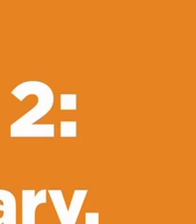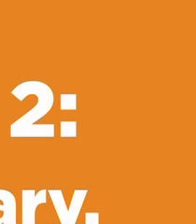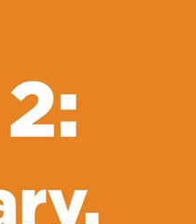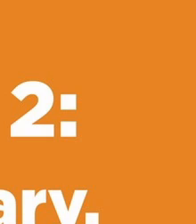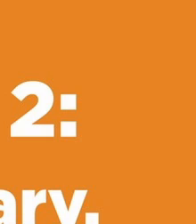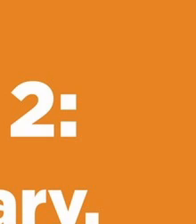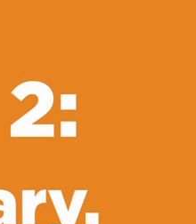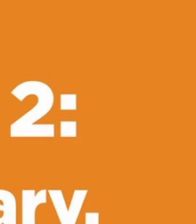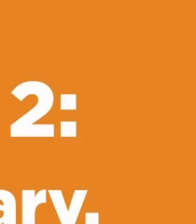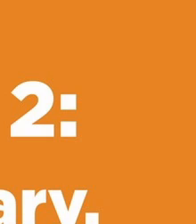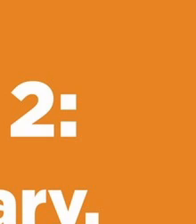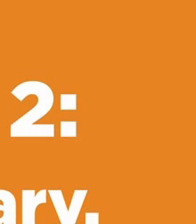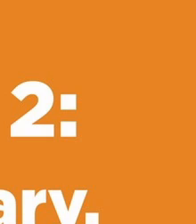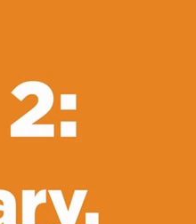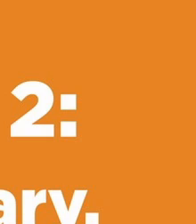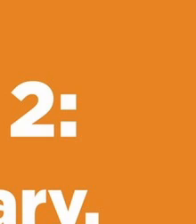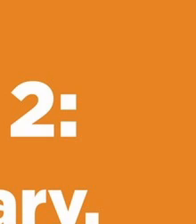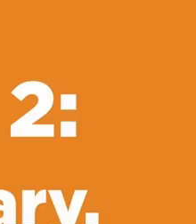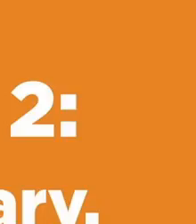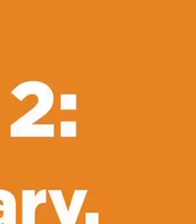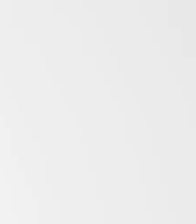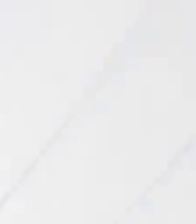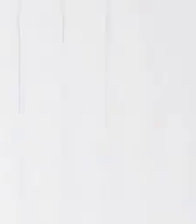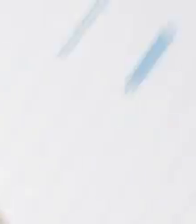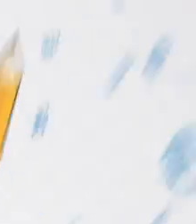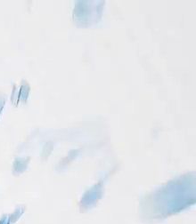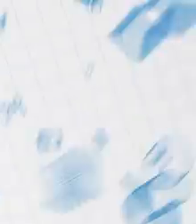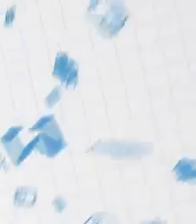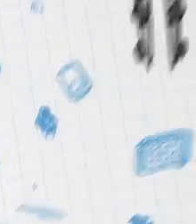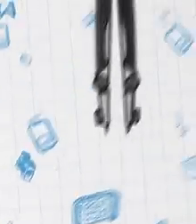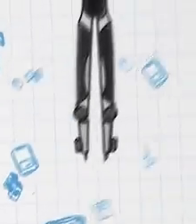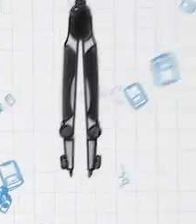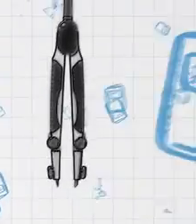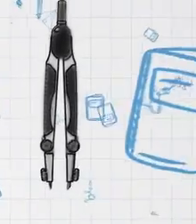words, and computation.